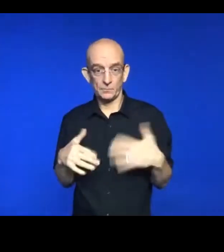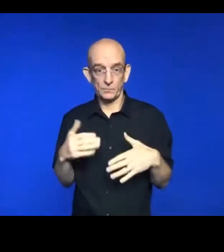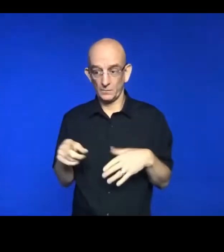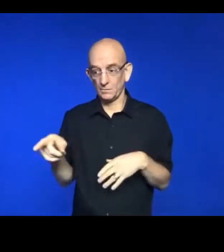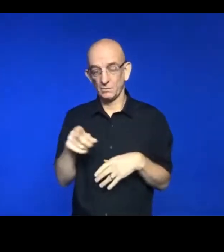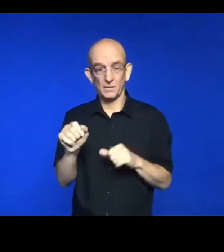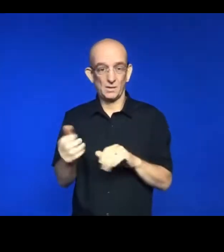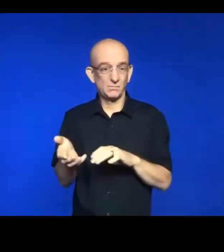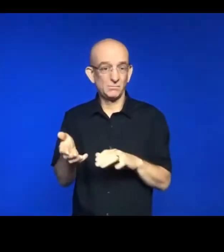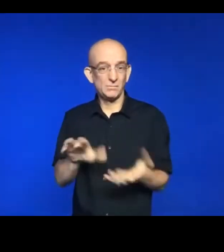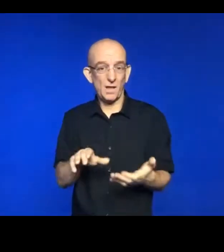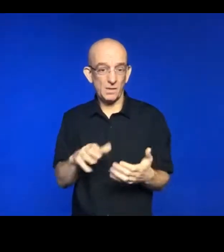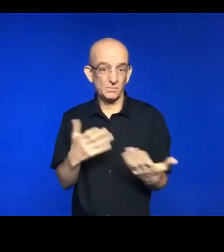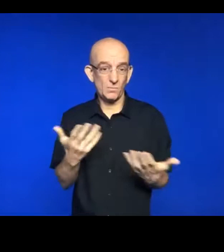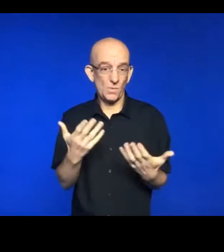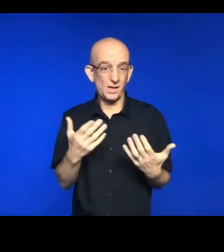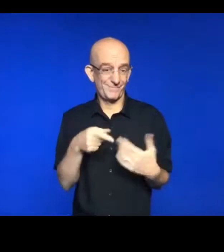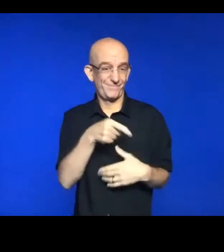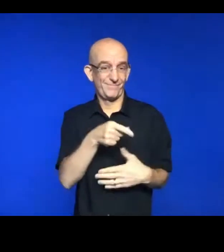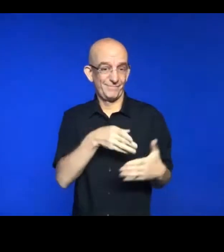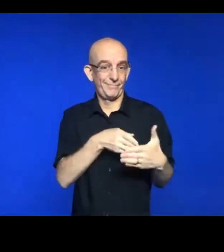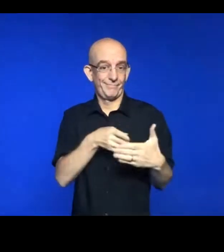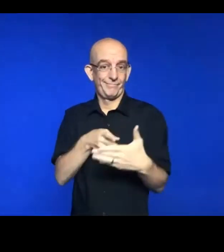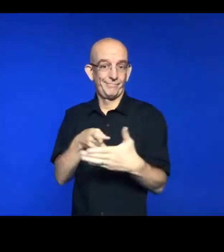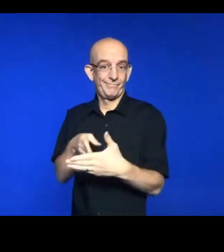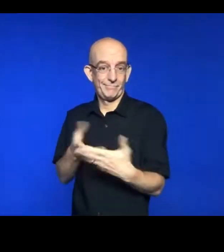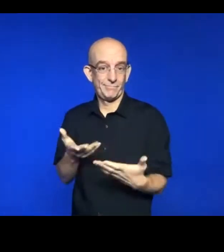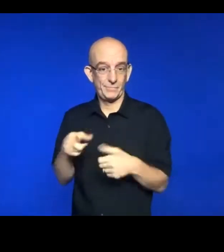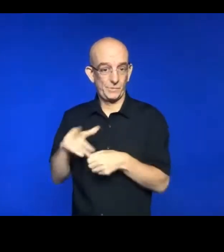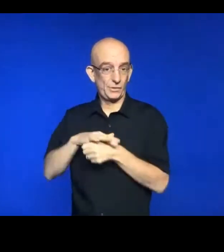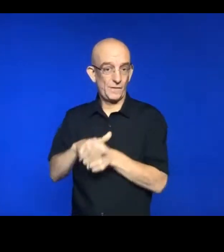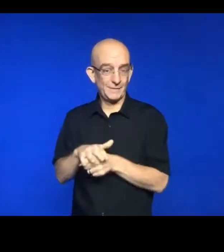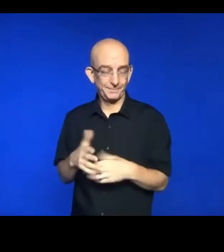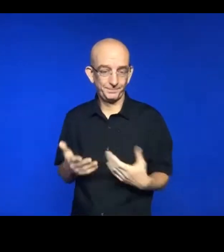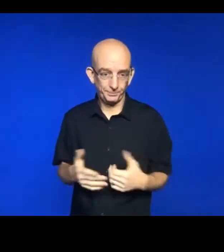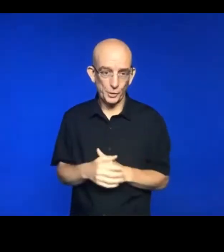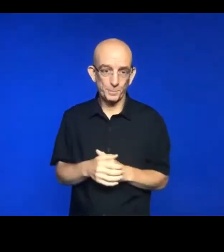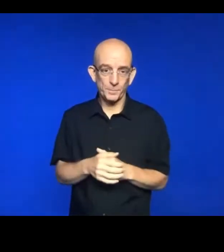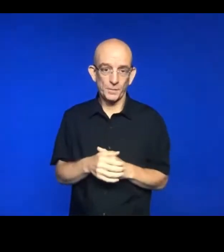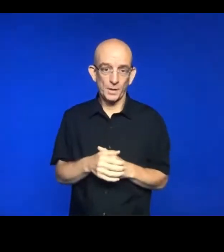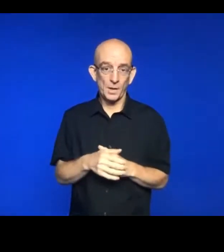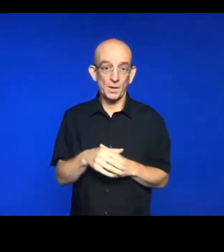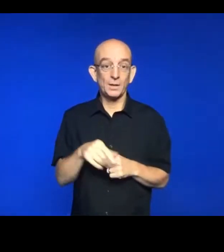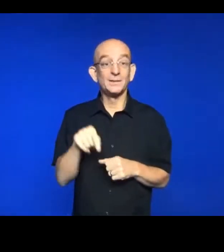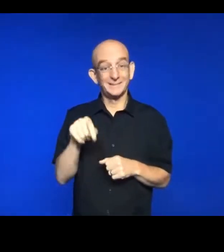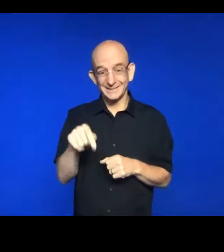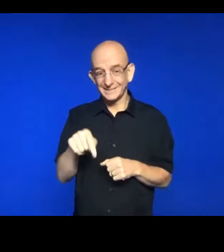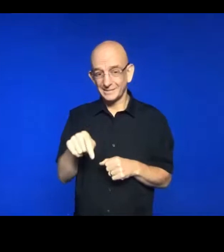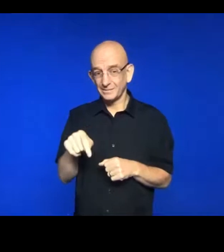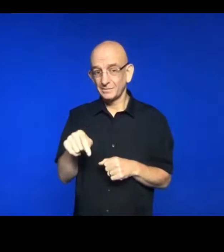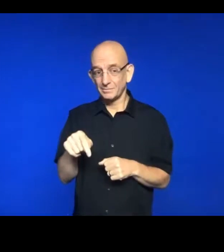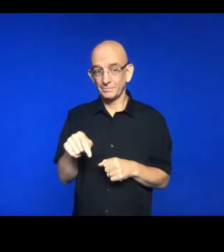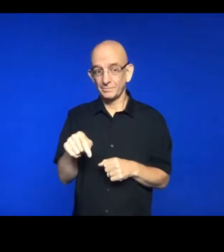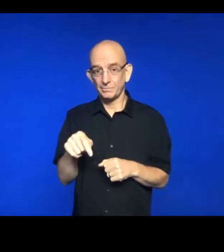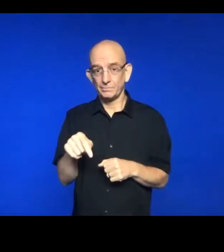COVID-19. And that has been the case that we have seen very frequently in